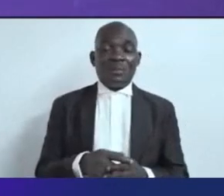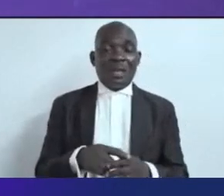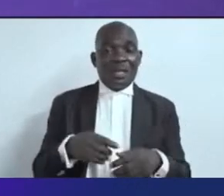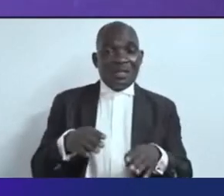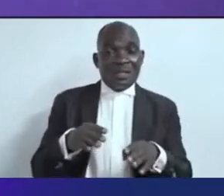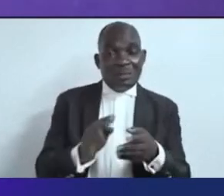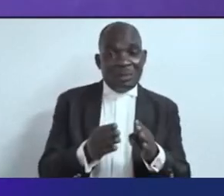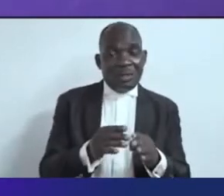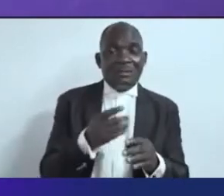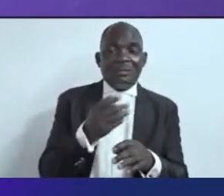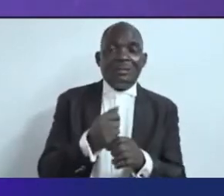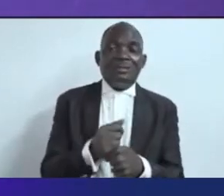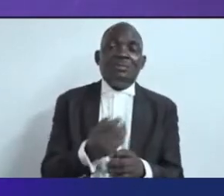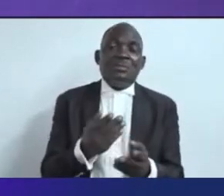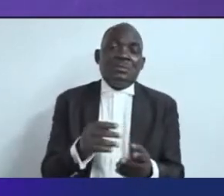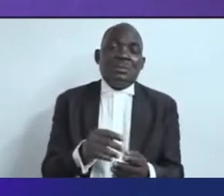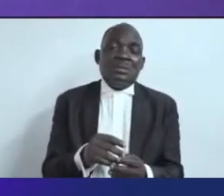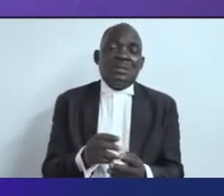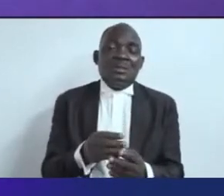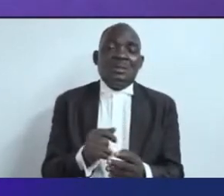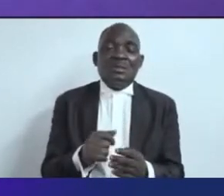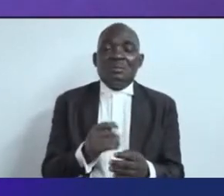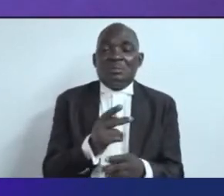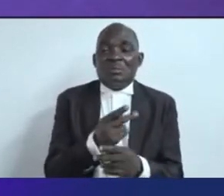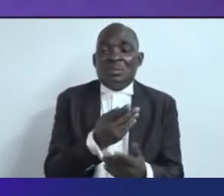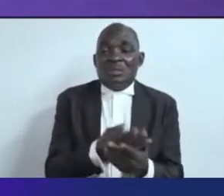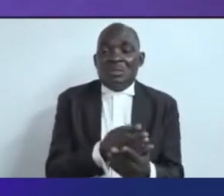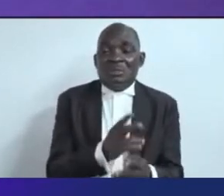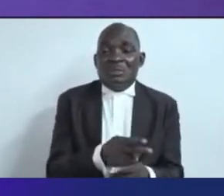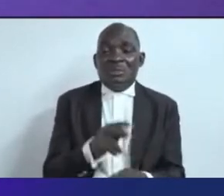balance recorded a provisional surplus of